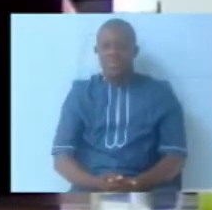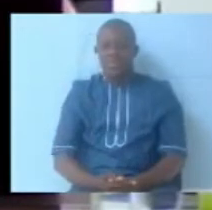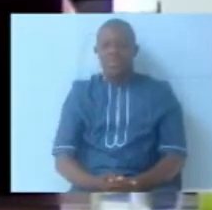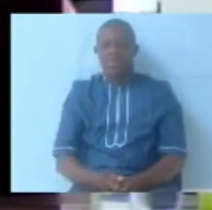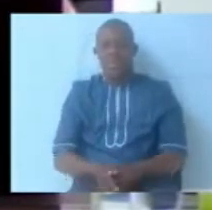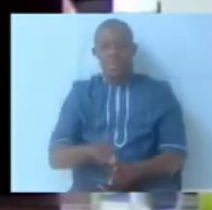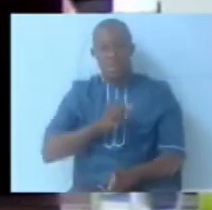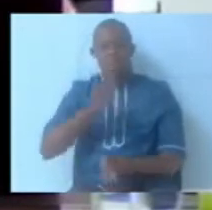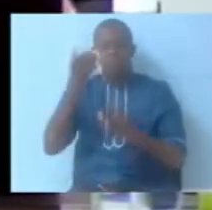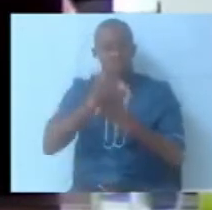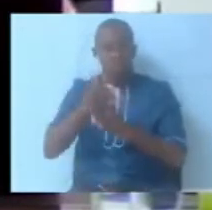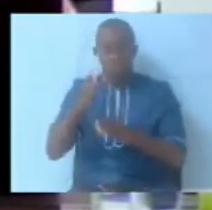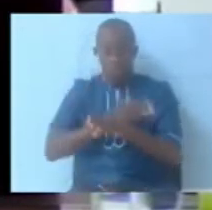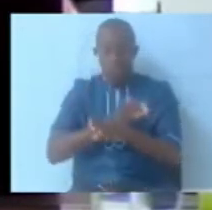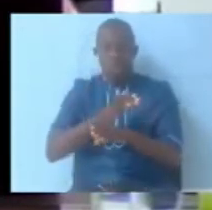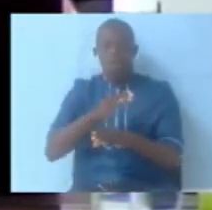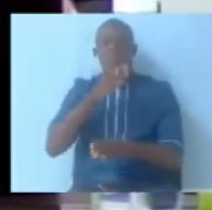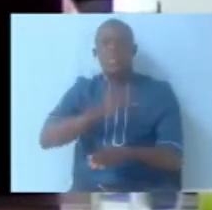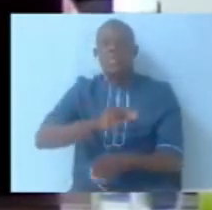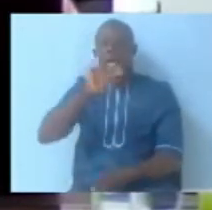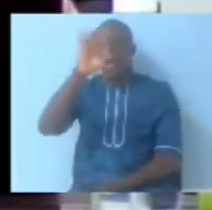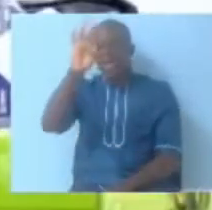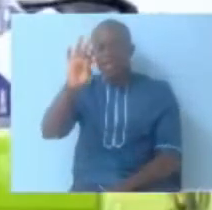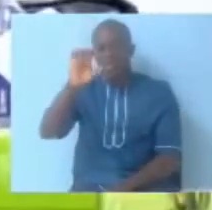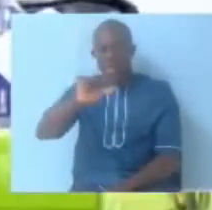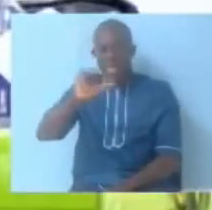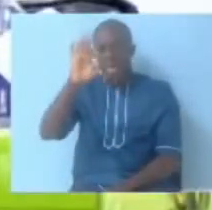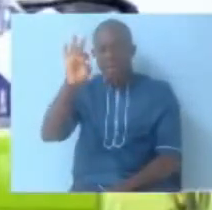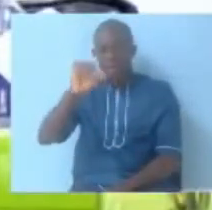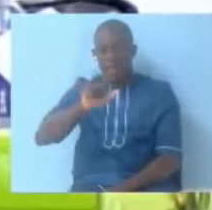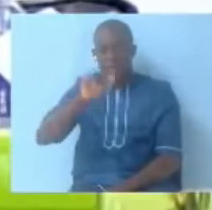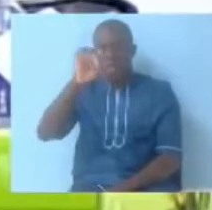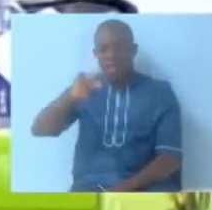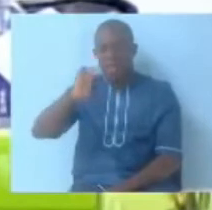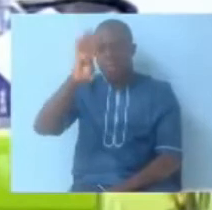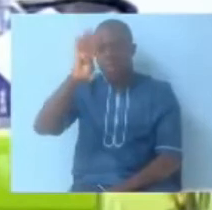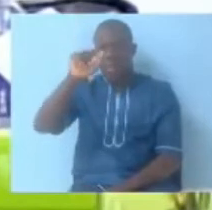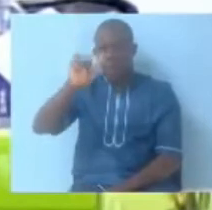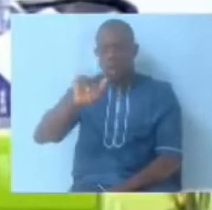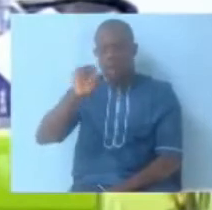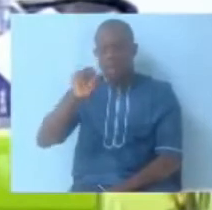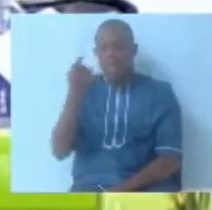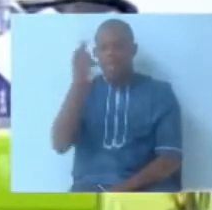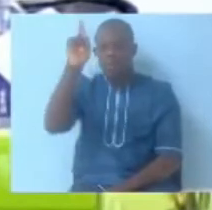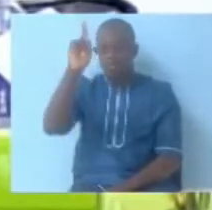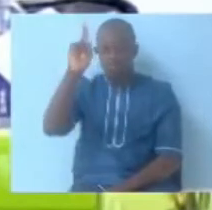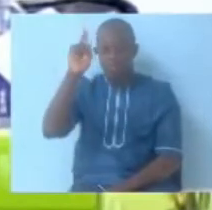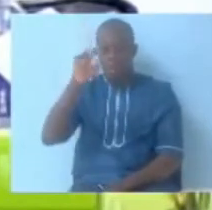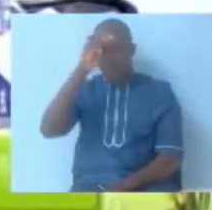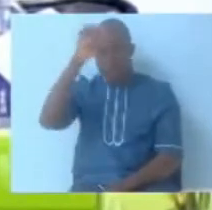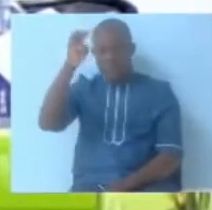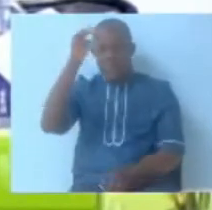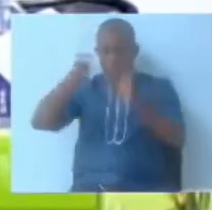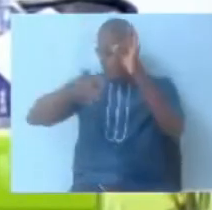Mr. Fafambai was the first Attorney General. Njikita Mr. Fafambai atela munu Attorney General. Yes, that's